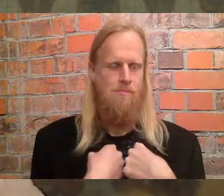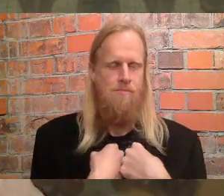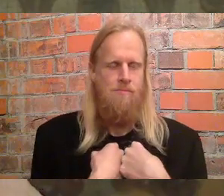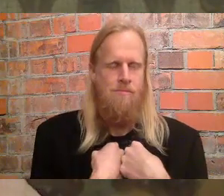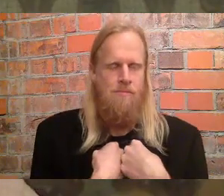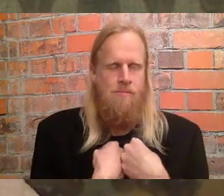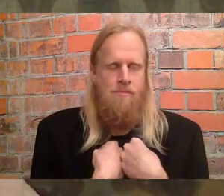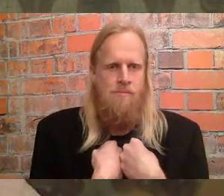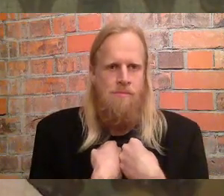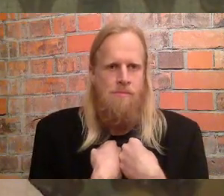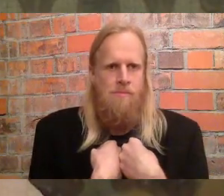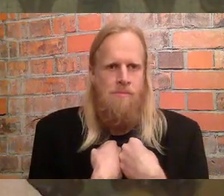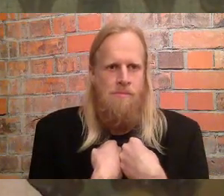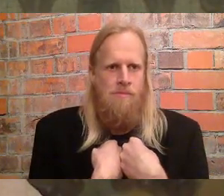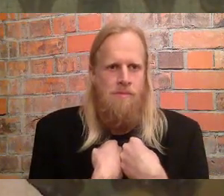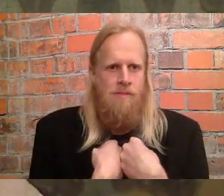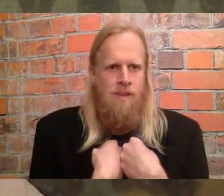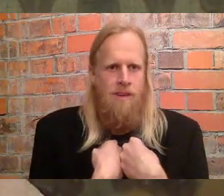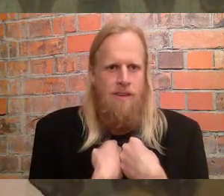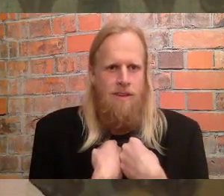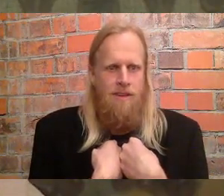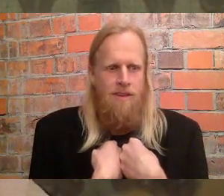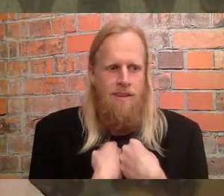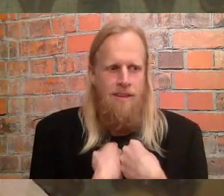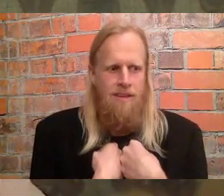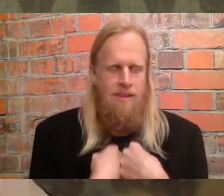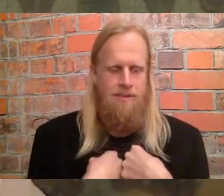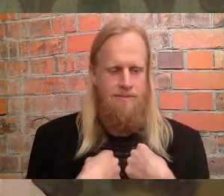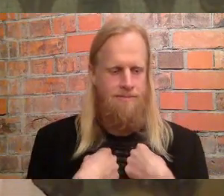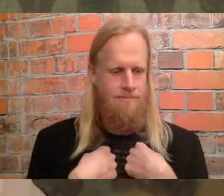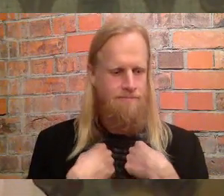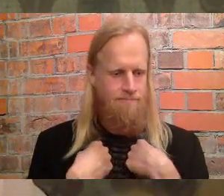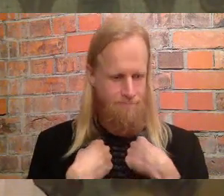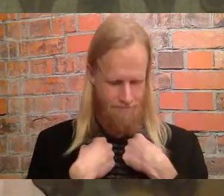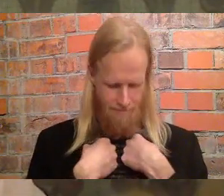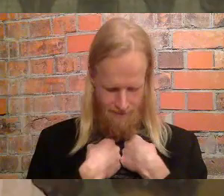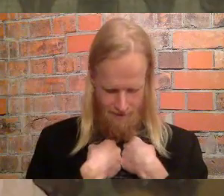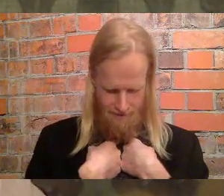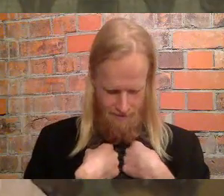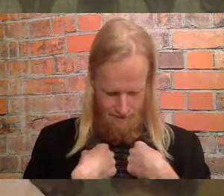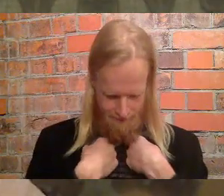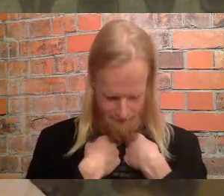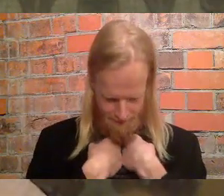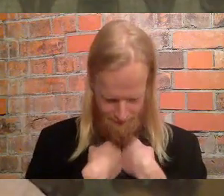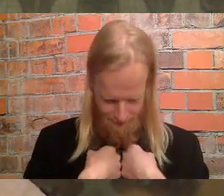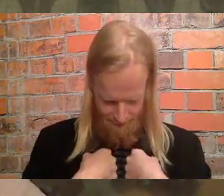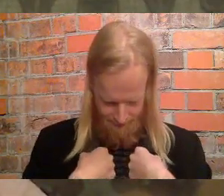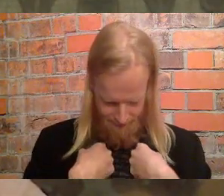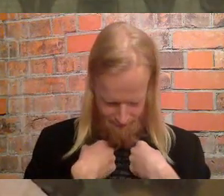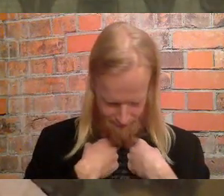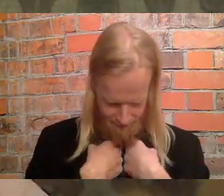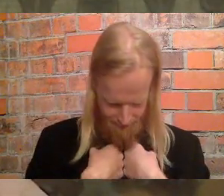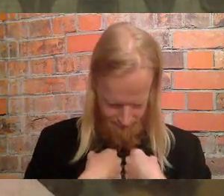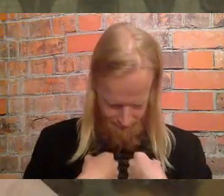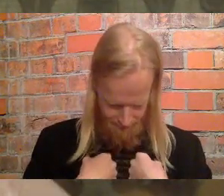Remembering who you are. Remembering why you signed up to jump down into the world at this point.